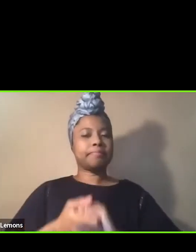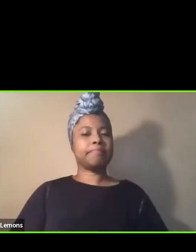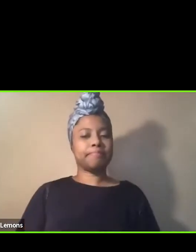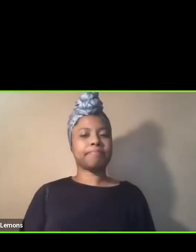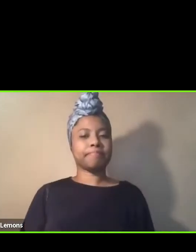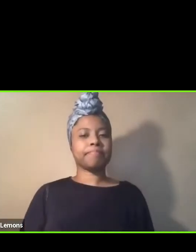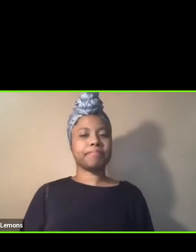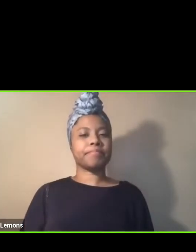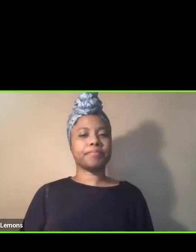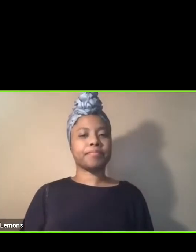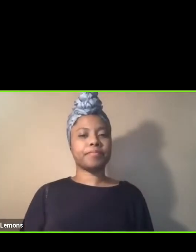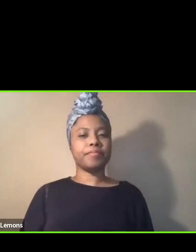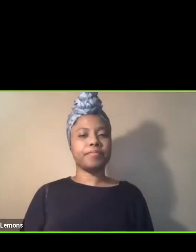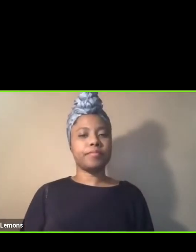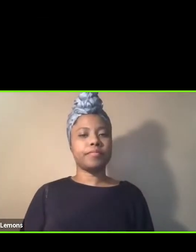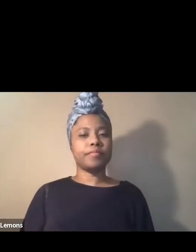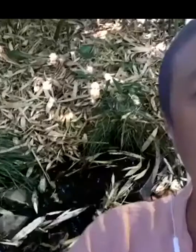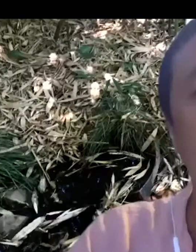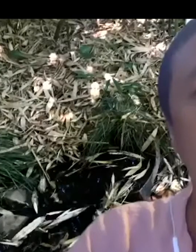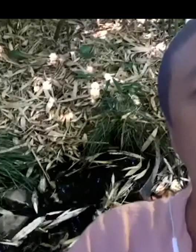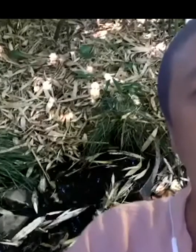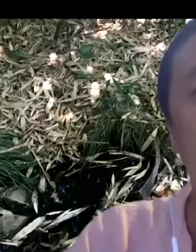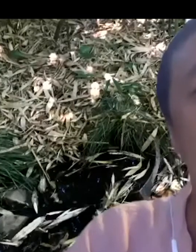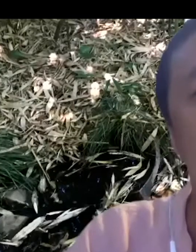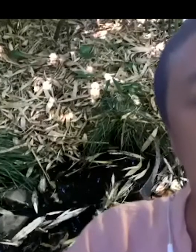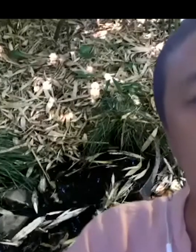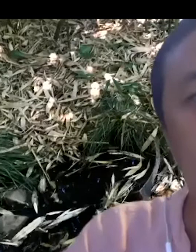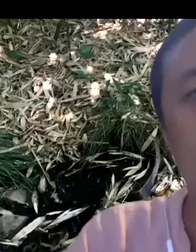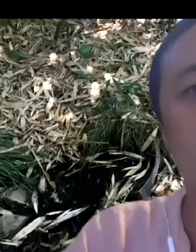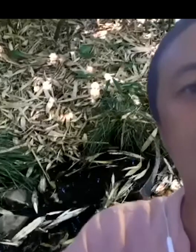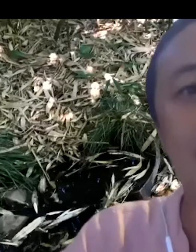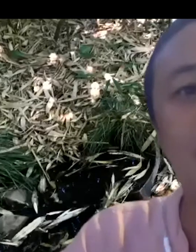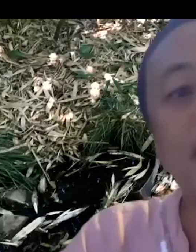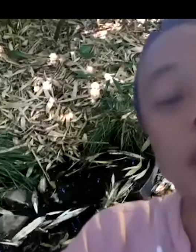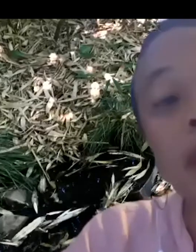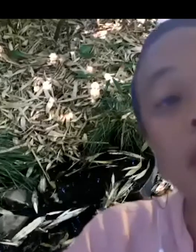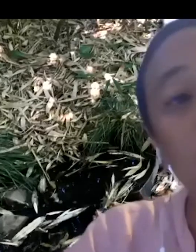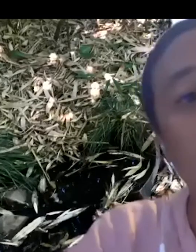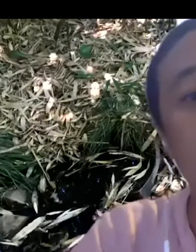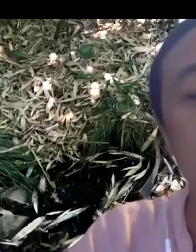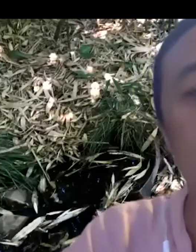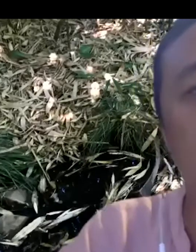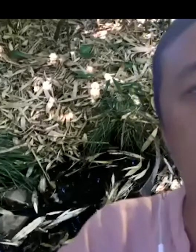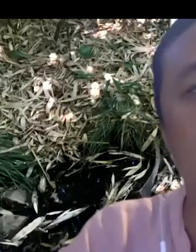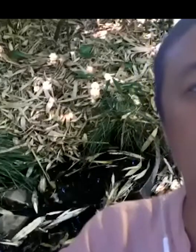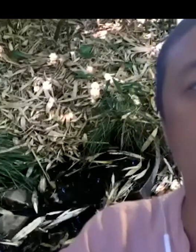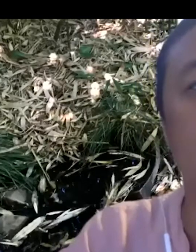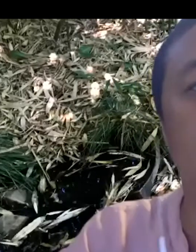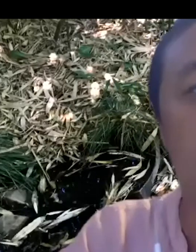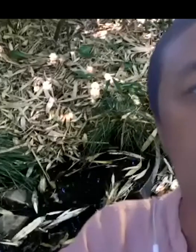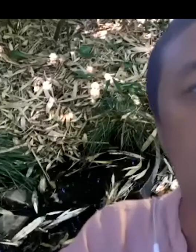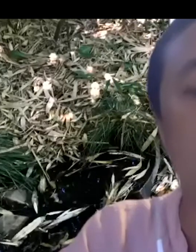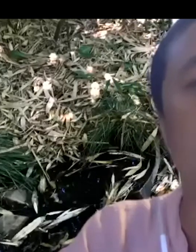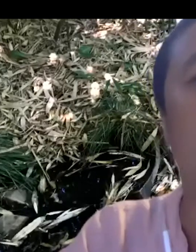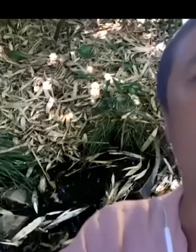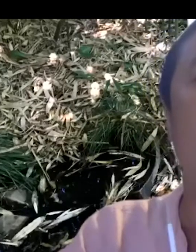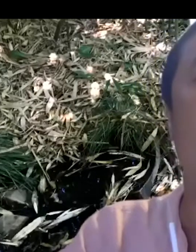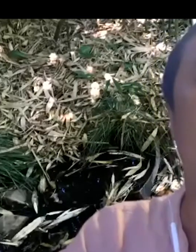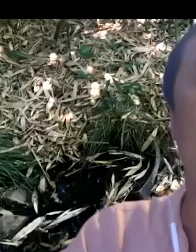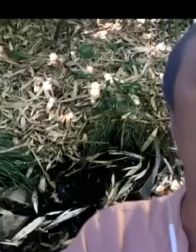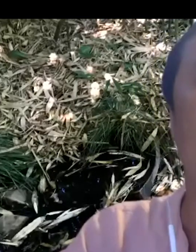also important to make sure that we, as Filipinos, dive deep into our history, our pre-colonial